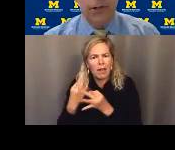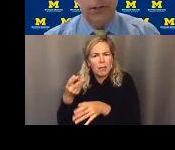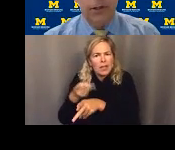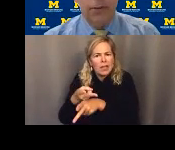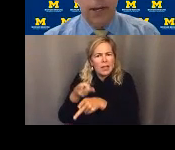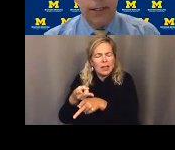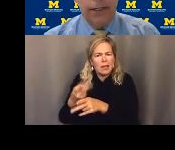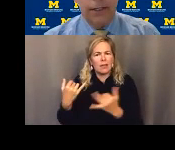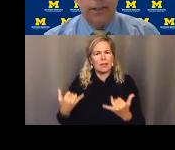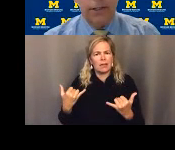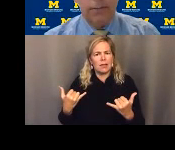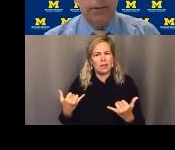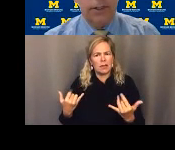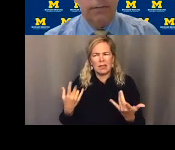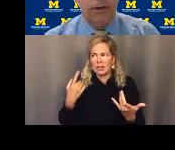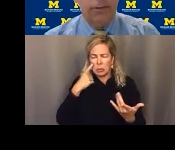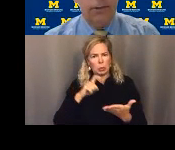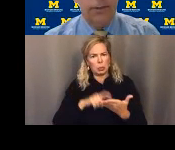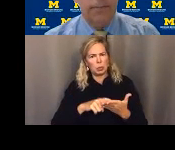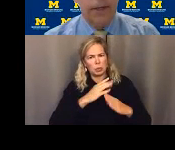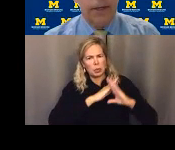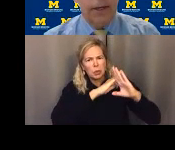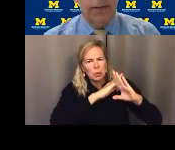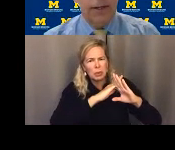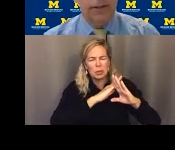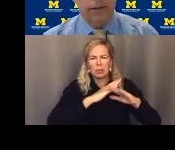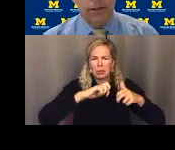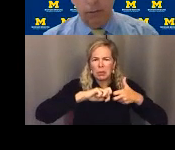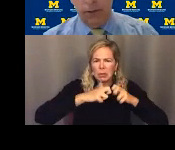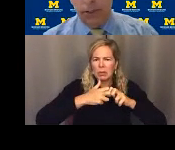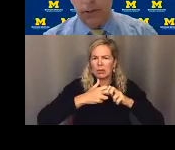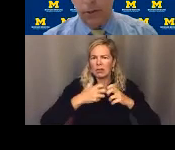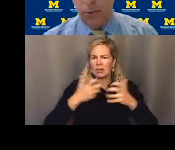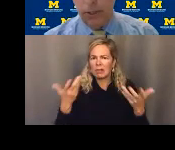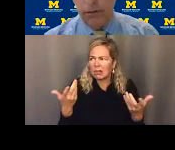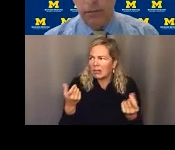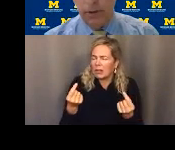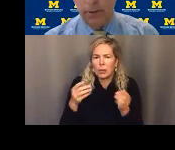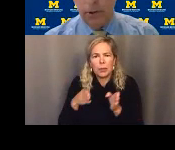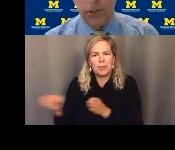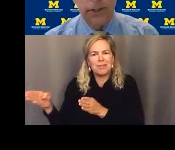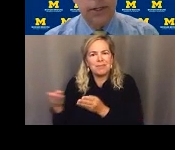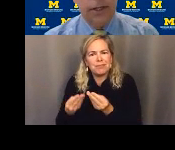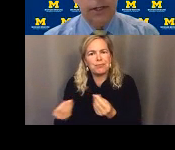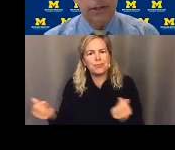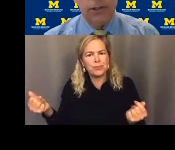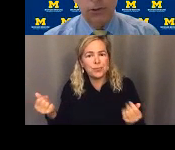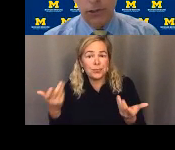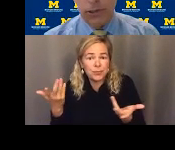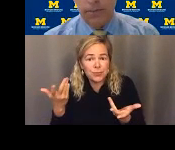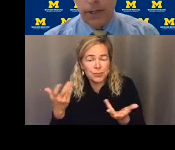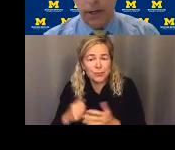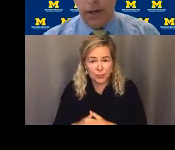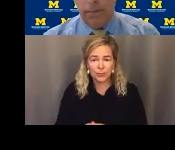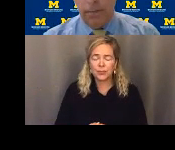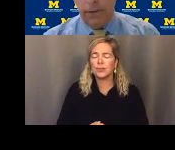and barriers that are impacting accessibility and availability, and then hopefully we'll get to the point of proposing